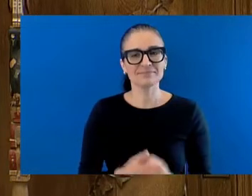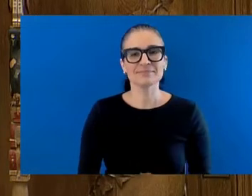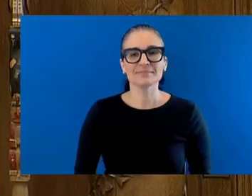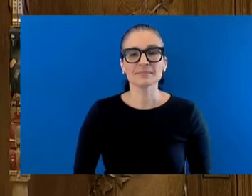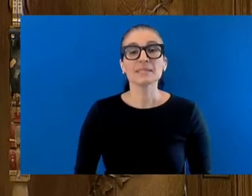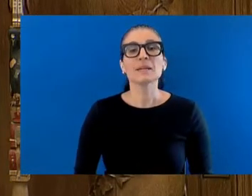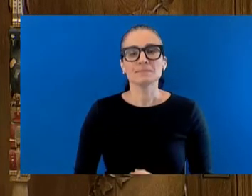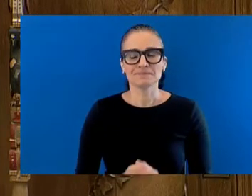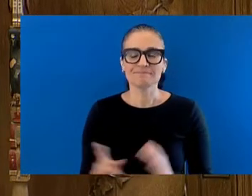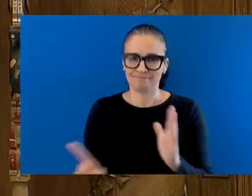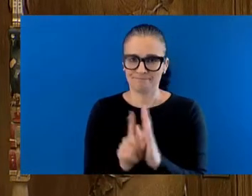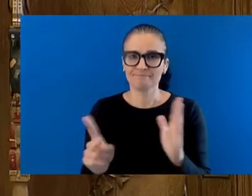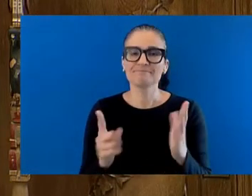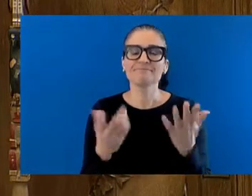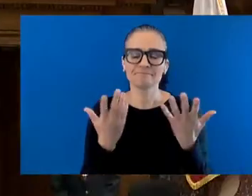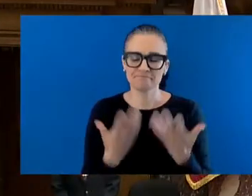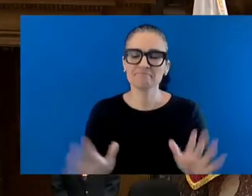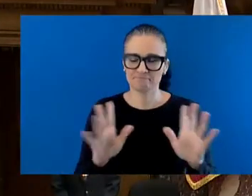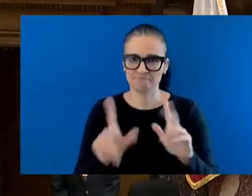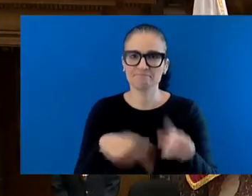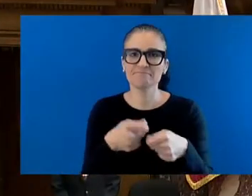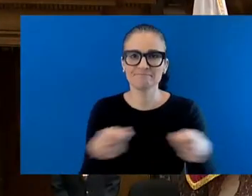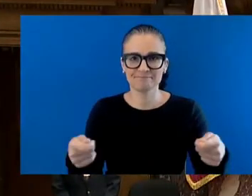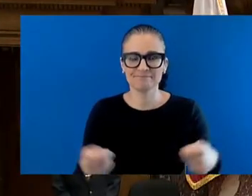Yep. No, that's fine.